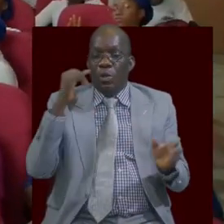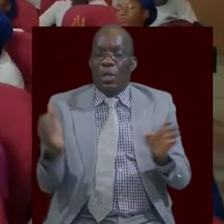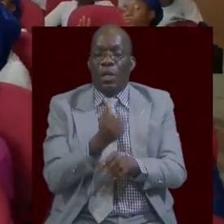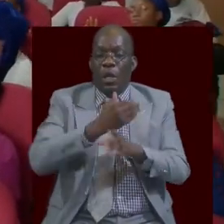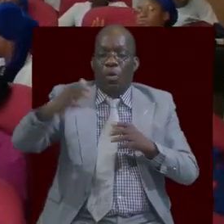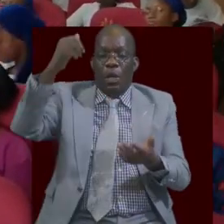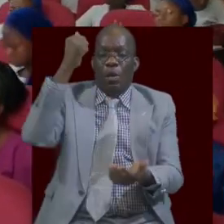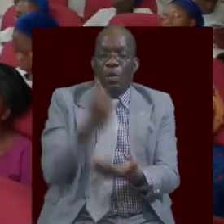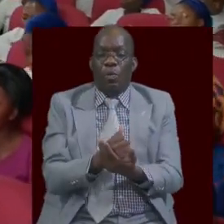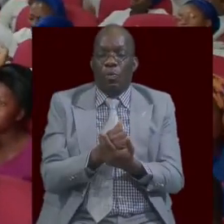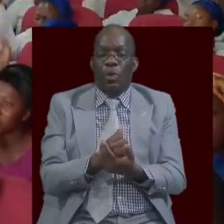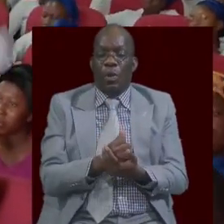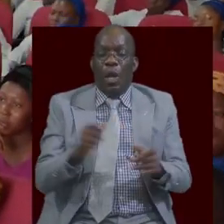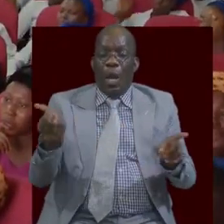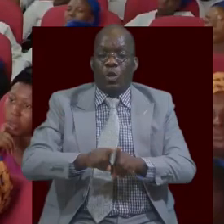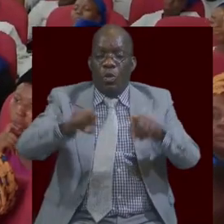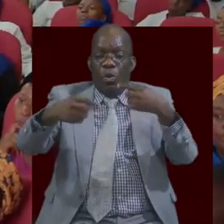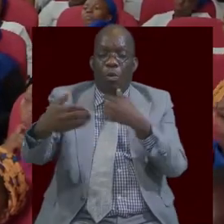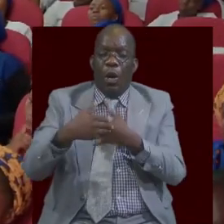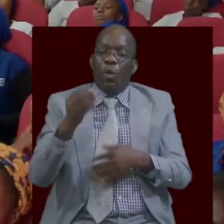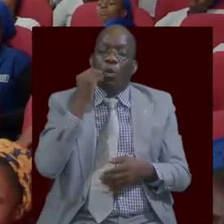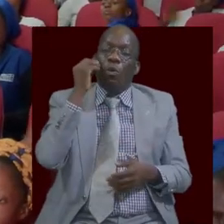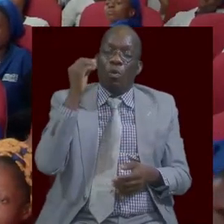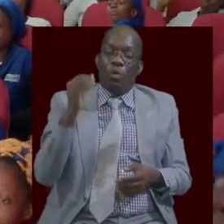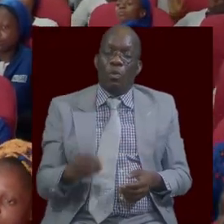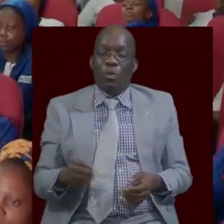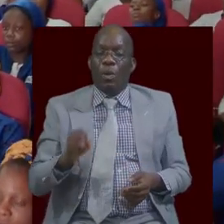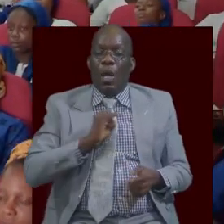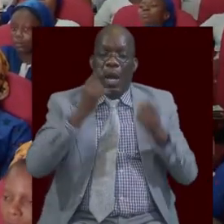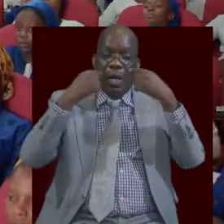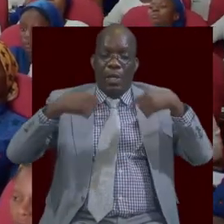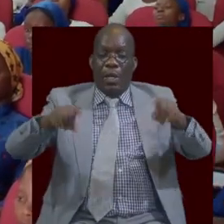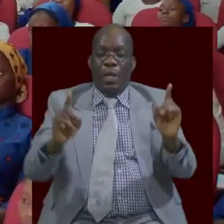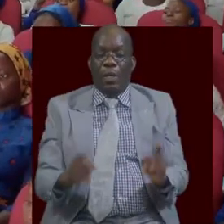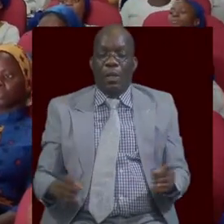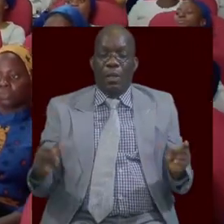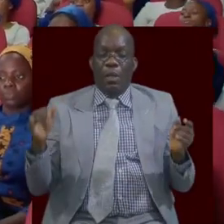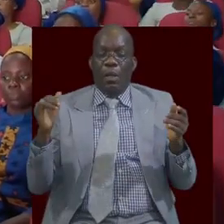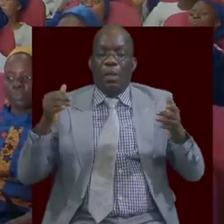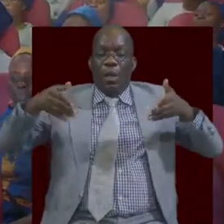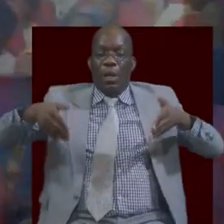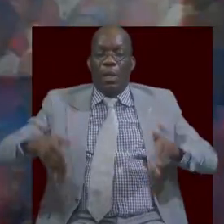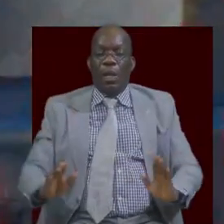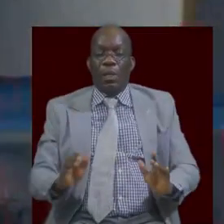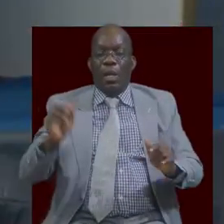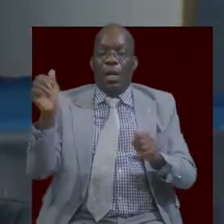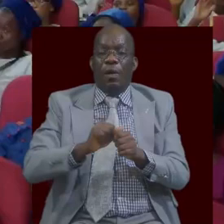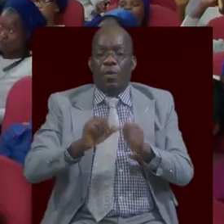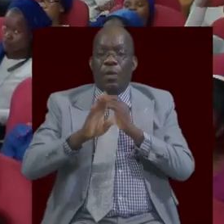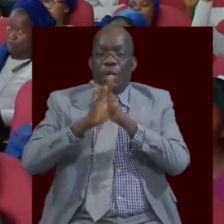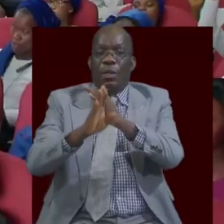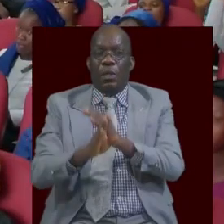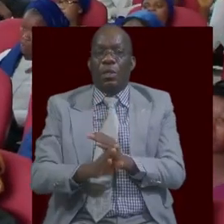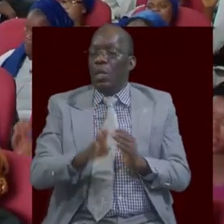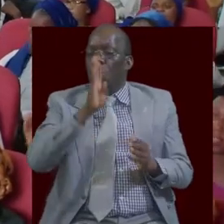And as we go back home, I declare, let every hindrance clear out of